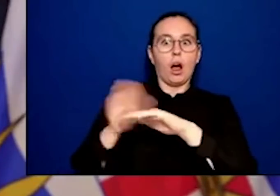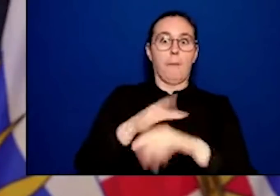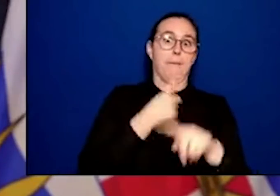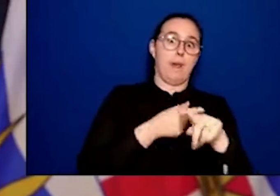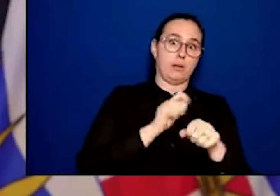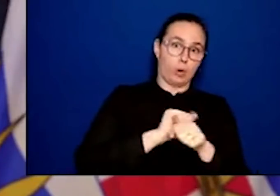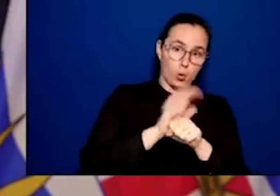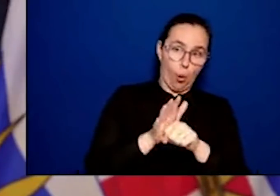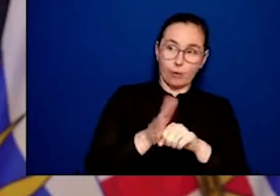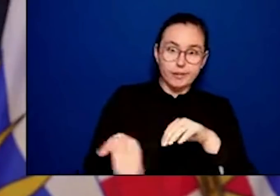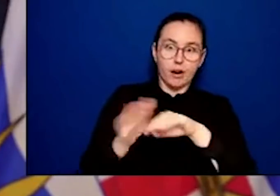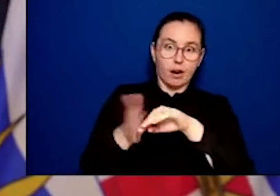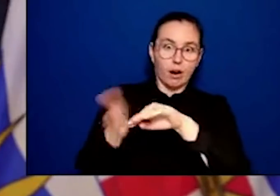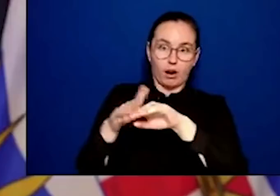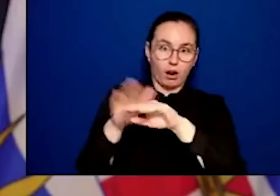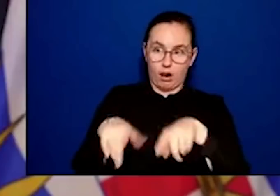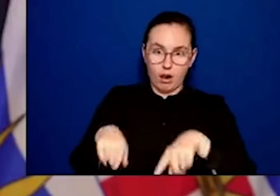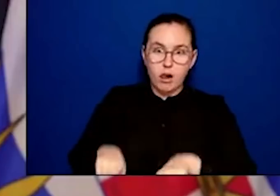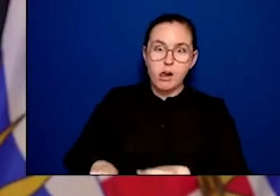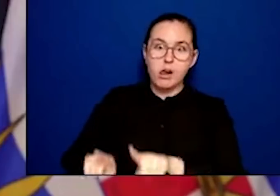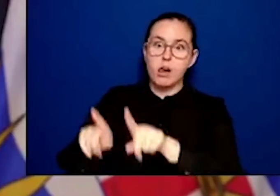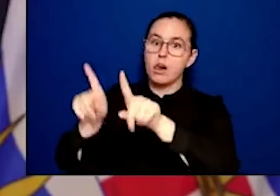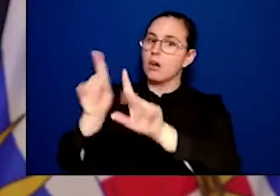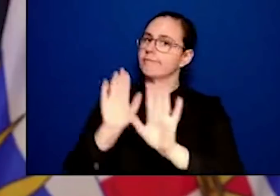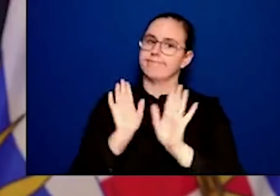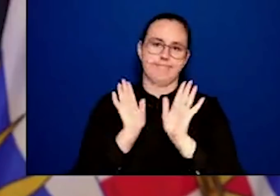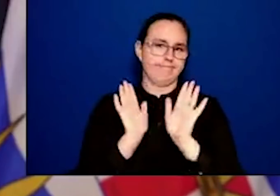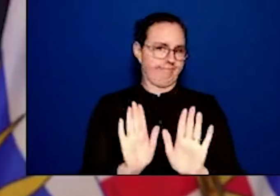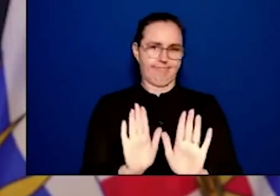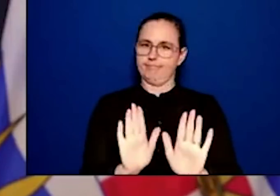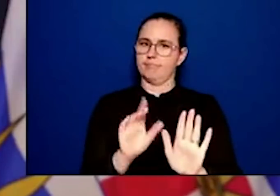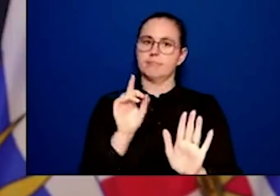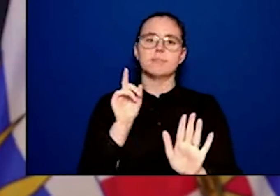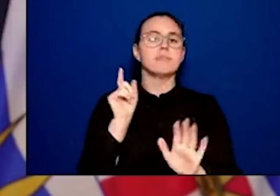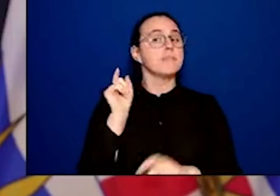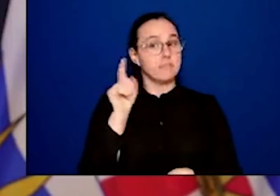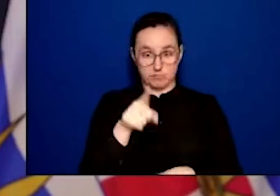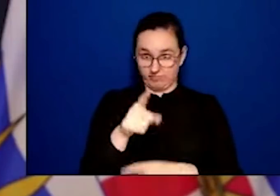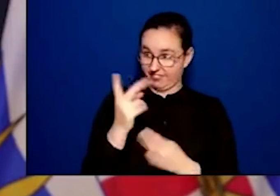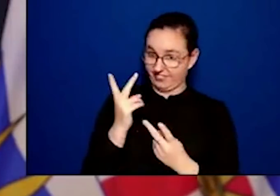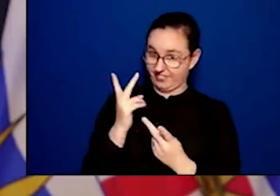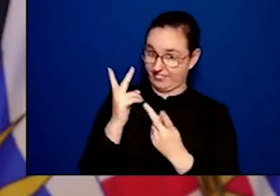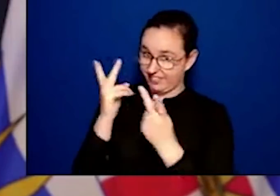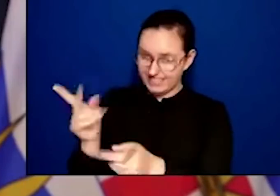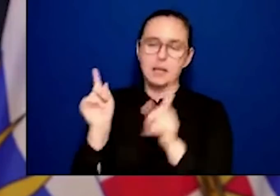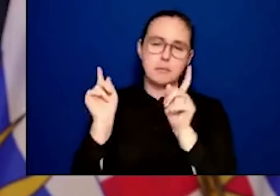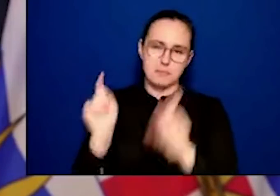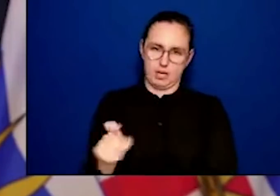will, of course, have exceptions for certain situations like palliative and end-of-life care.